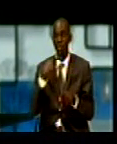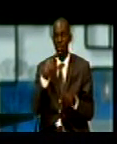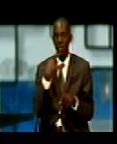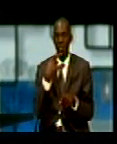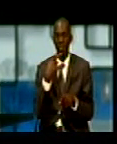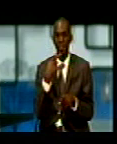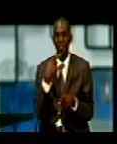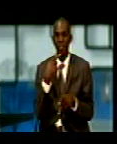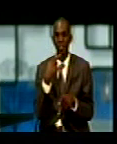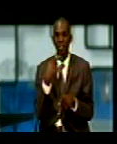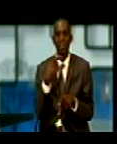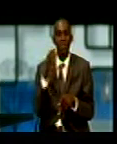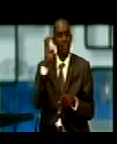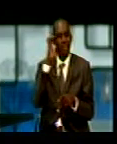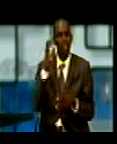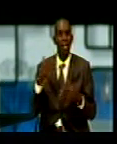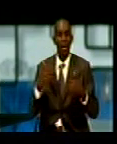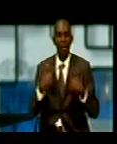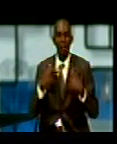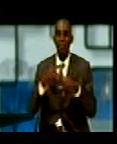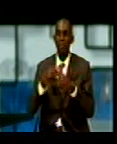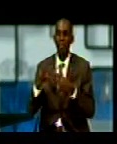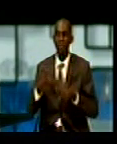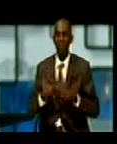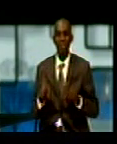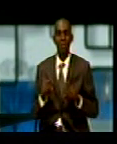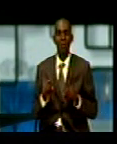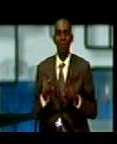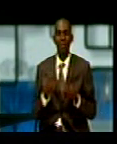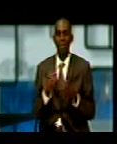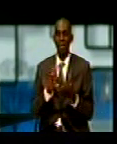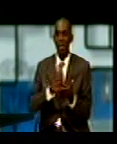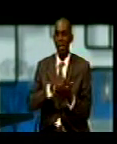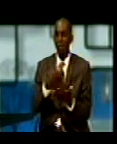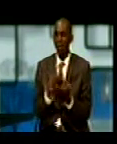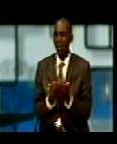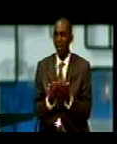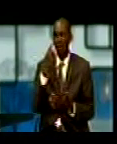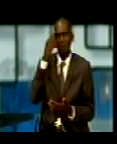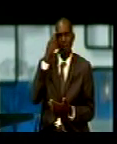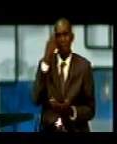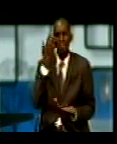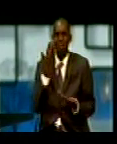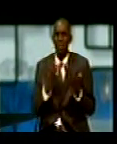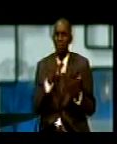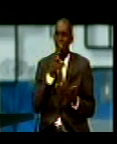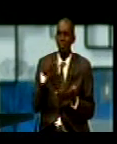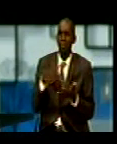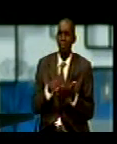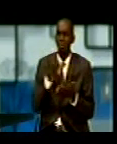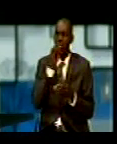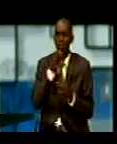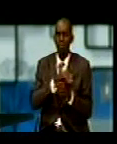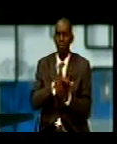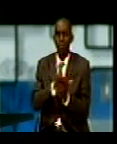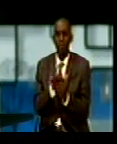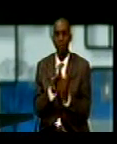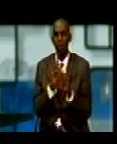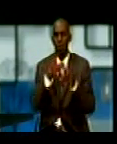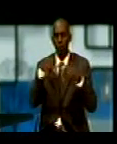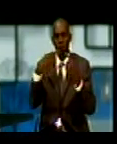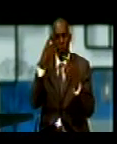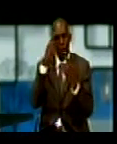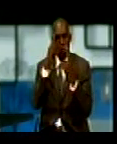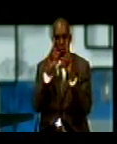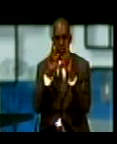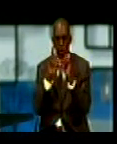been having different symptoms and has been thinking, oh, this could be COVID-19. He went for a test. It was